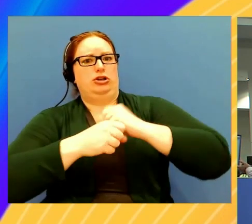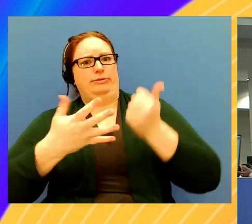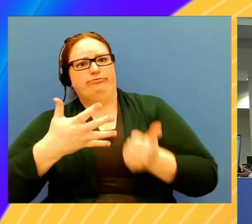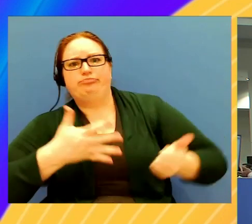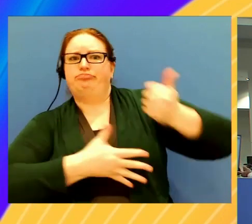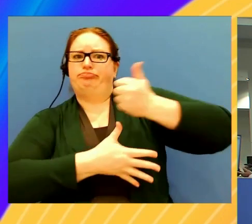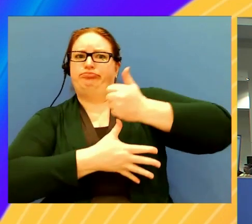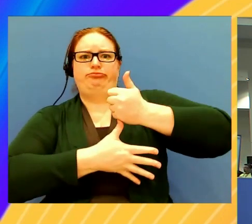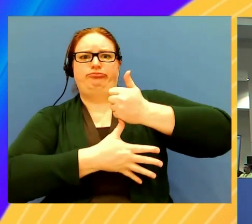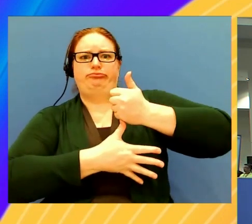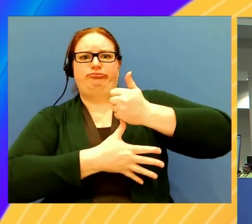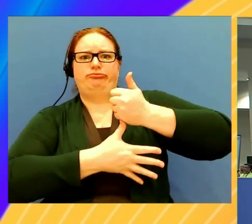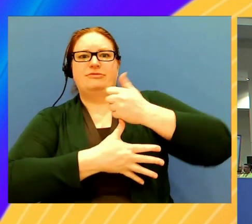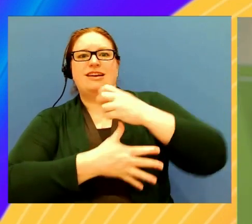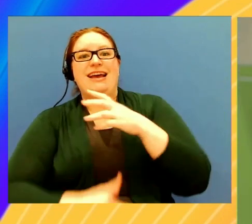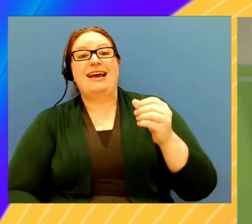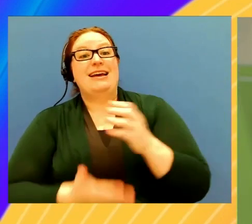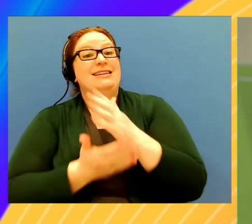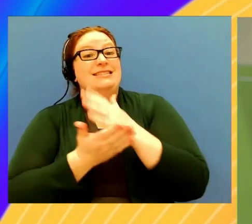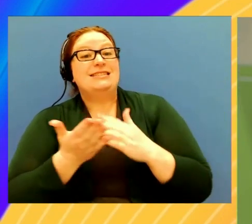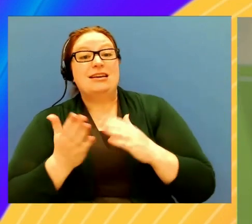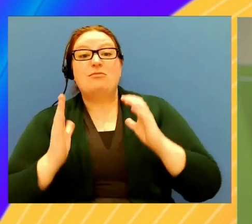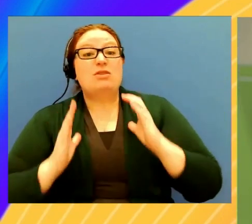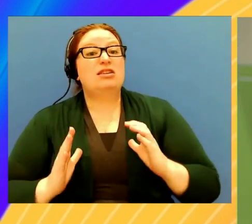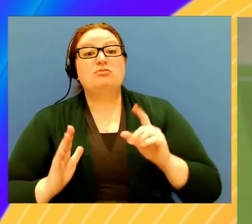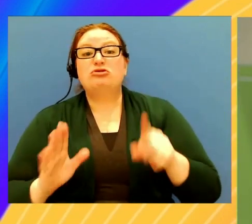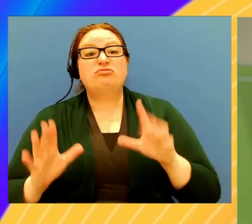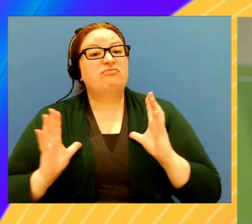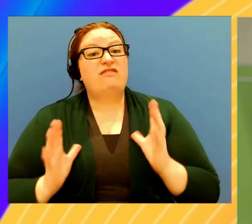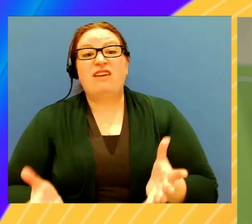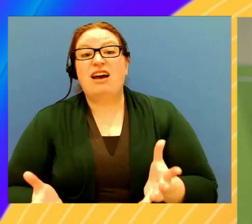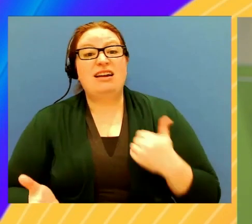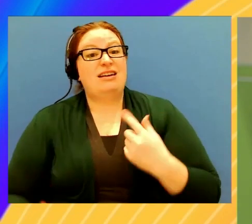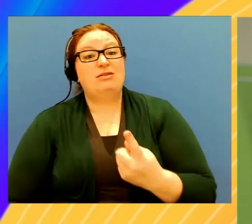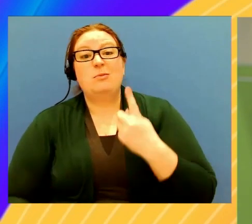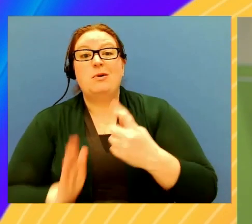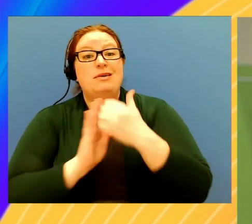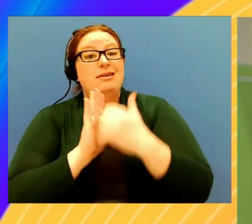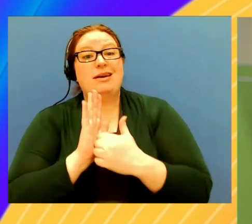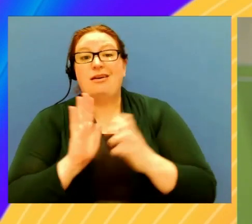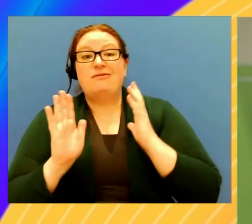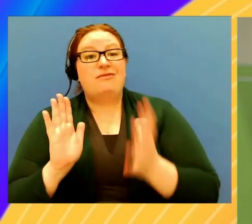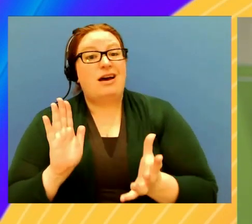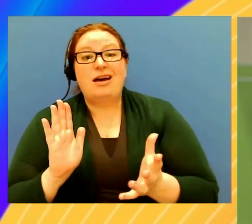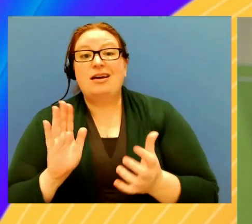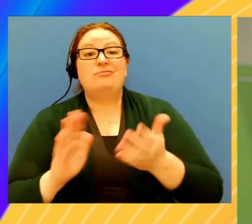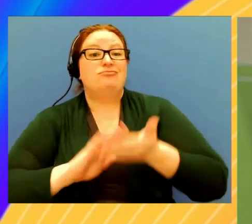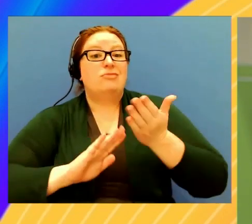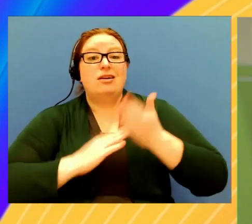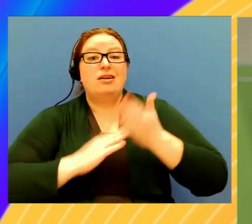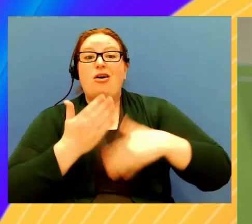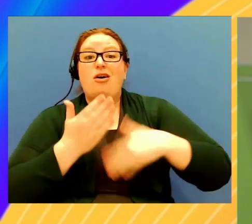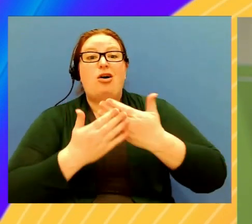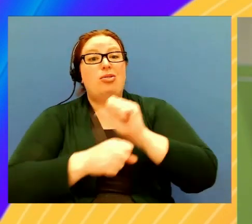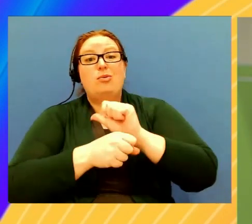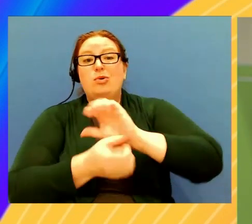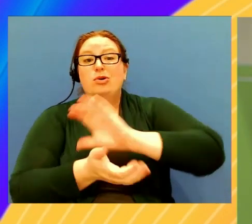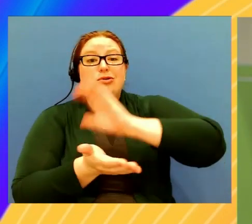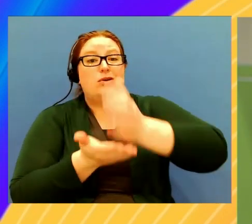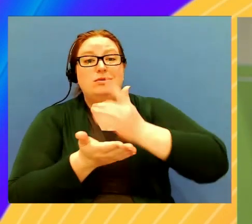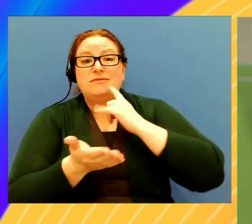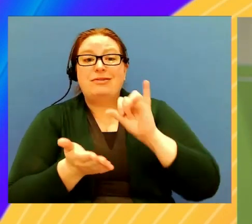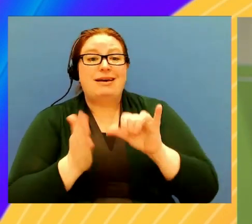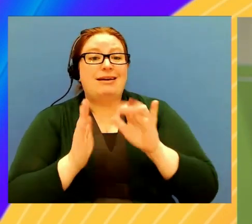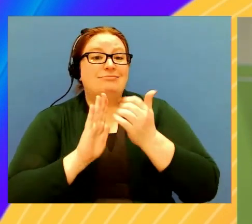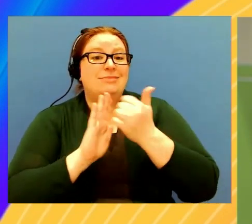Right. And some customers are totally fine with just having a single account and running all their workloads in that account. But we found